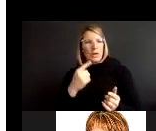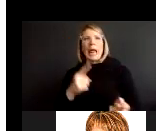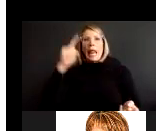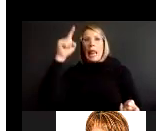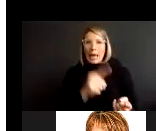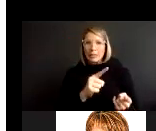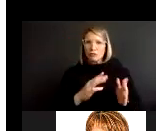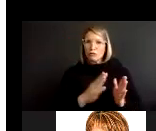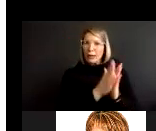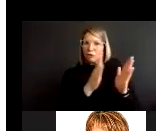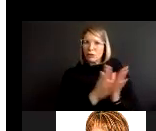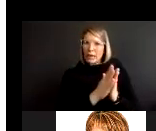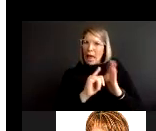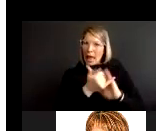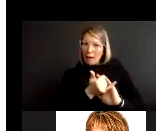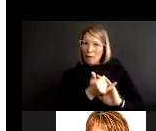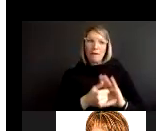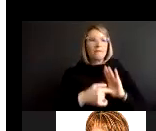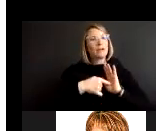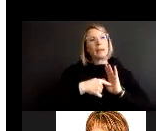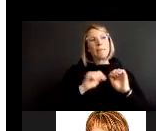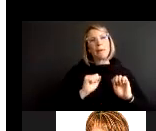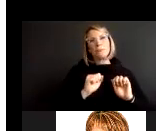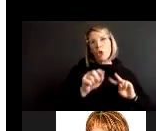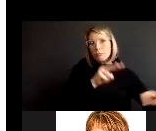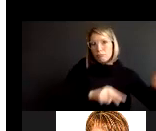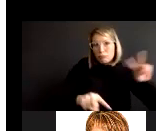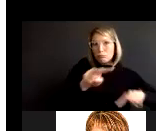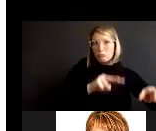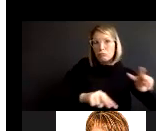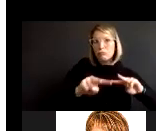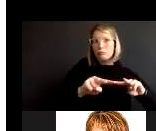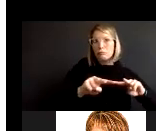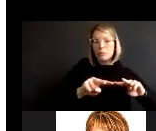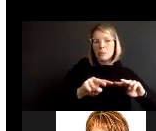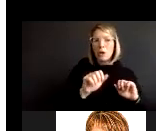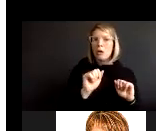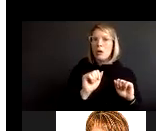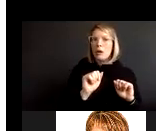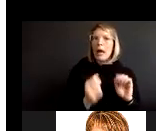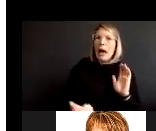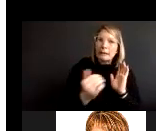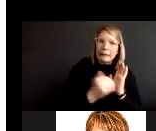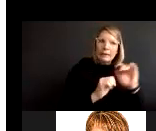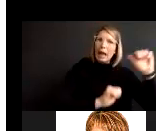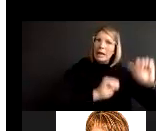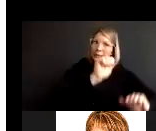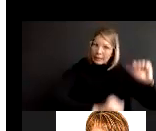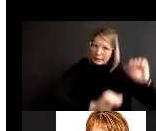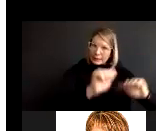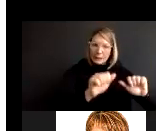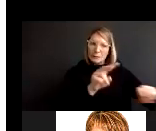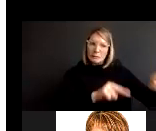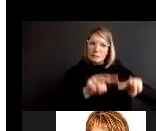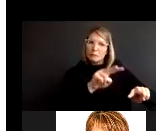be interviewing or observing the adult. They, of course, would be always assessing the level of risk, referring to